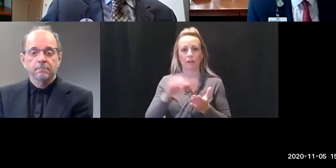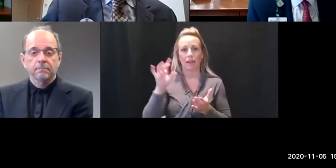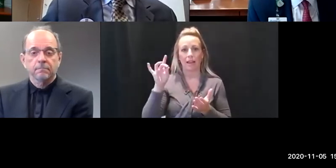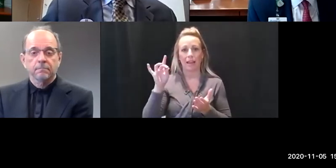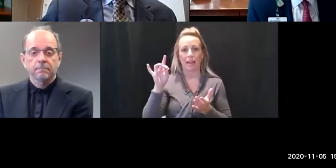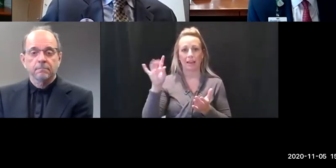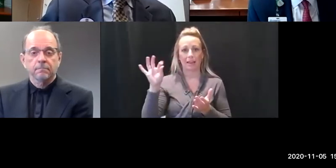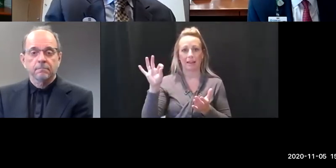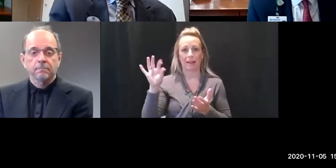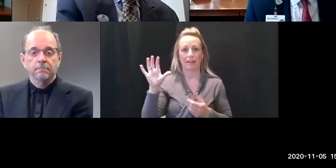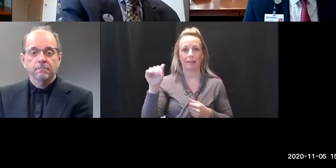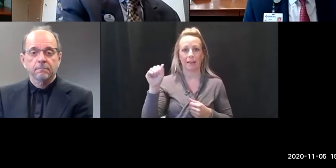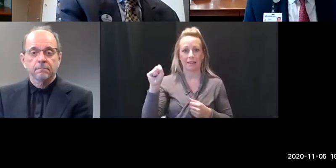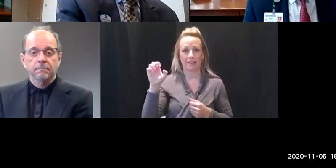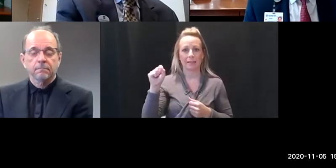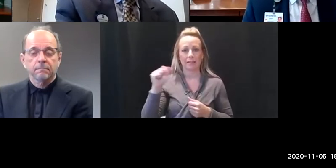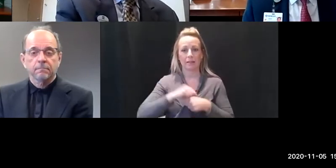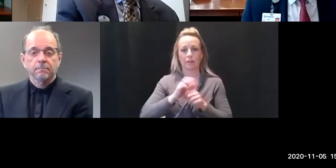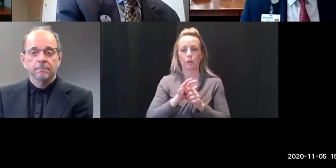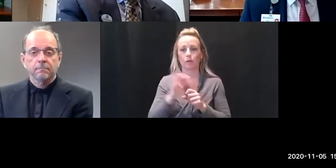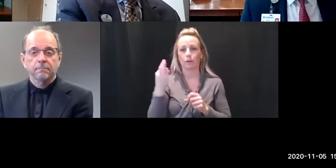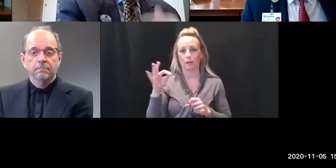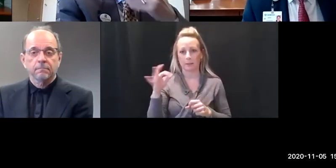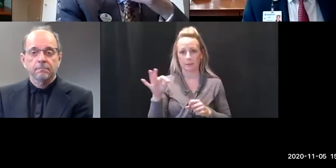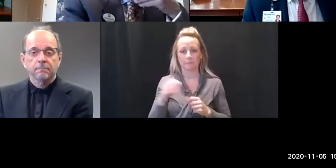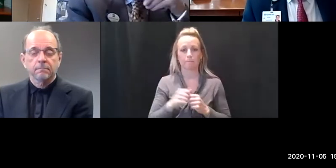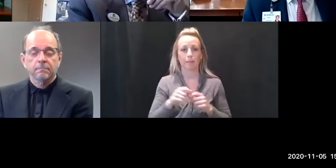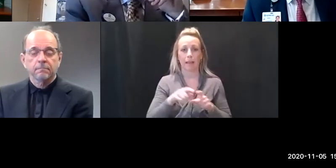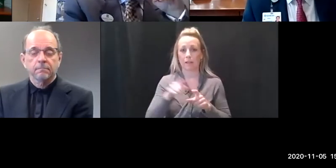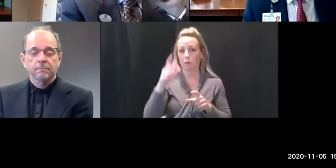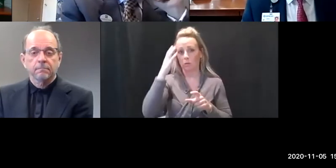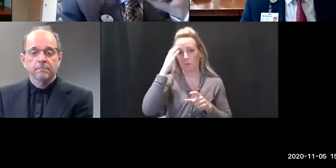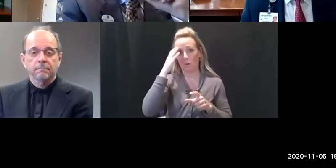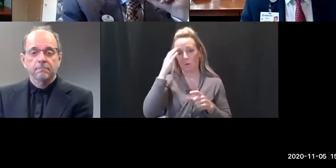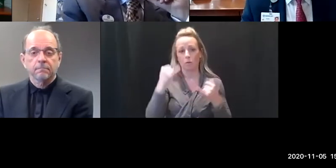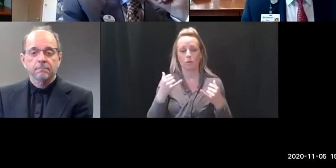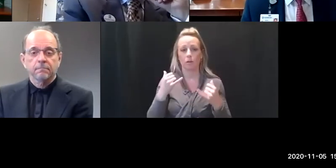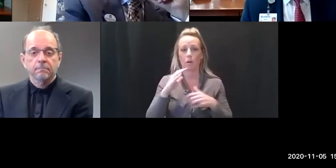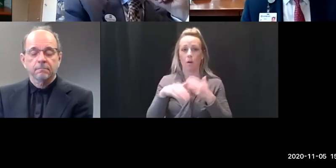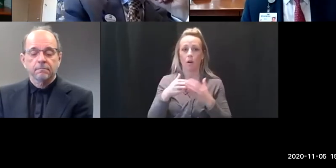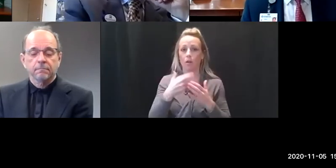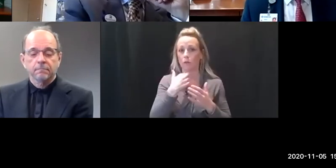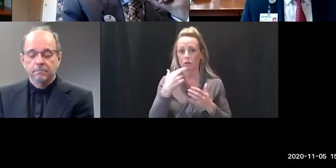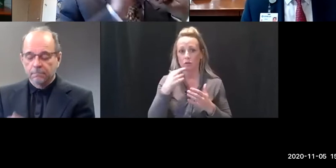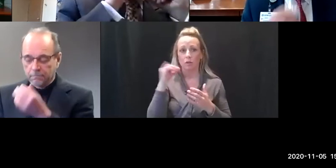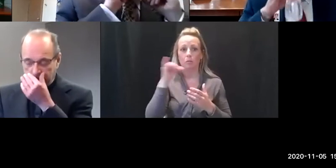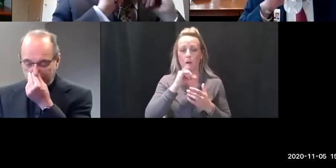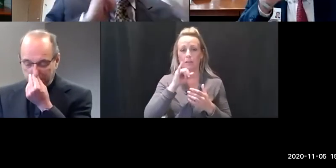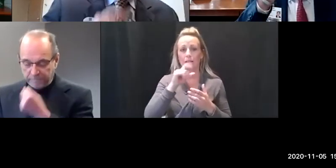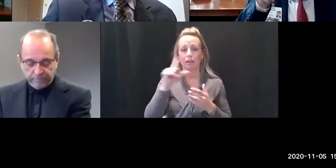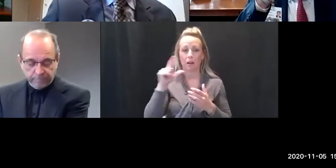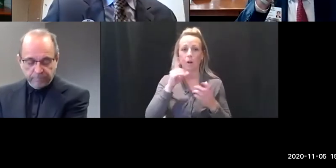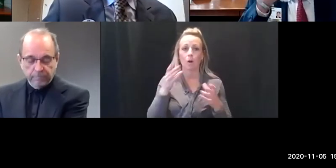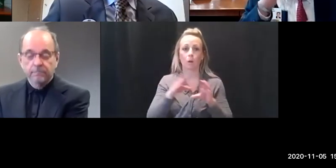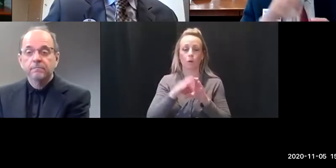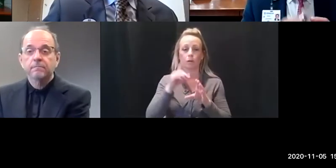5,089 cases of COVID-19. As you know by now, all the restaurants and bars in Illinois are closed for inside